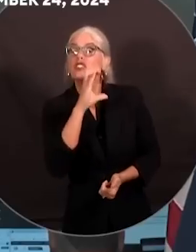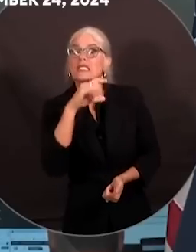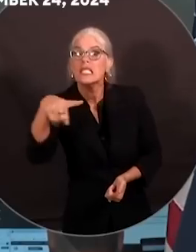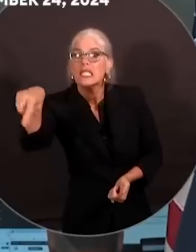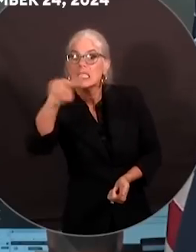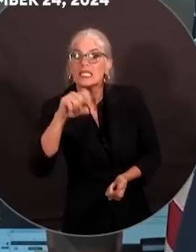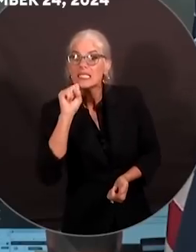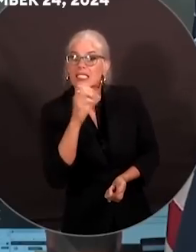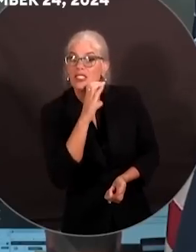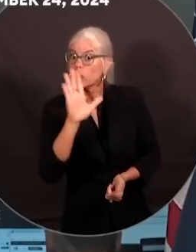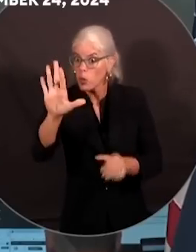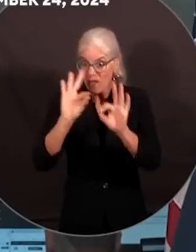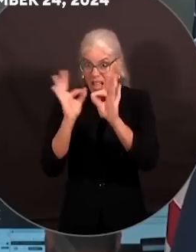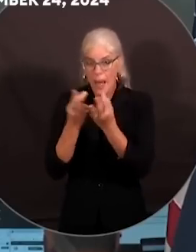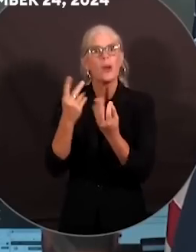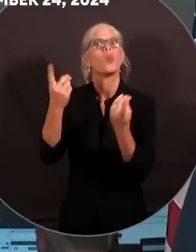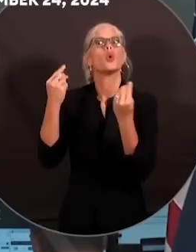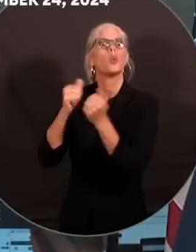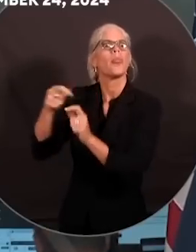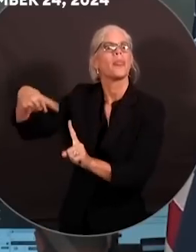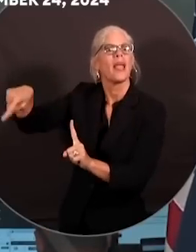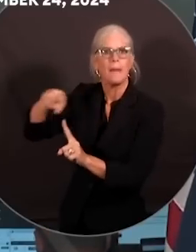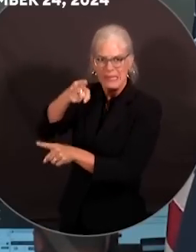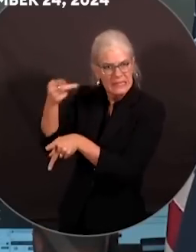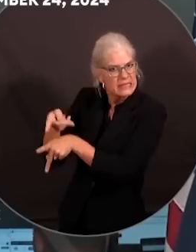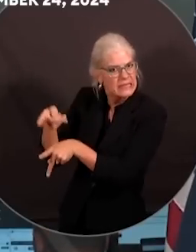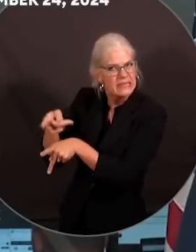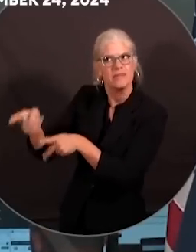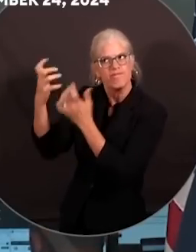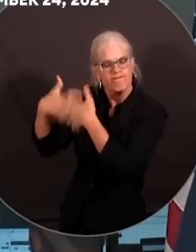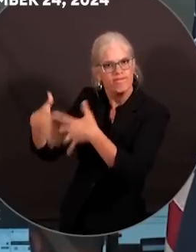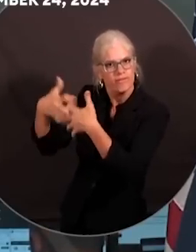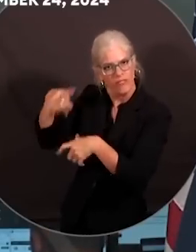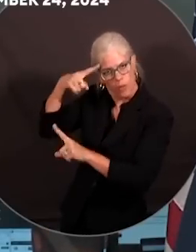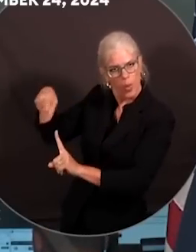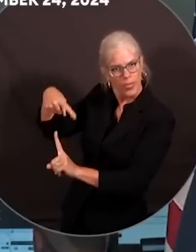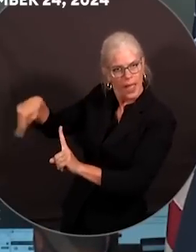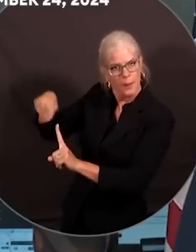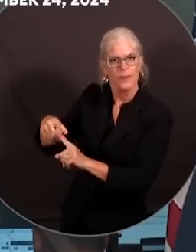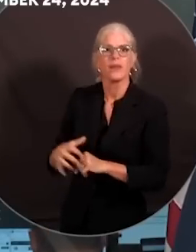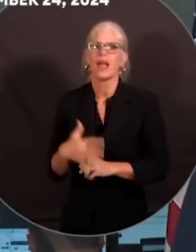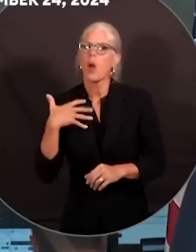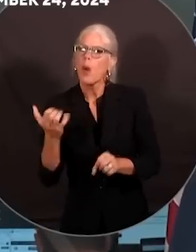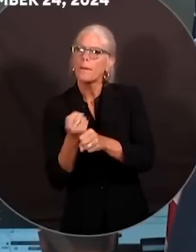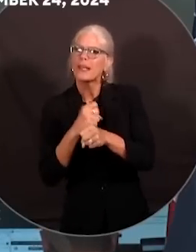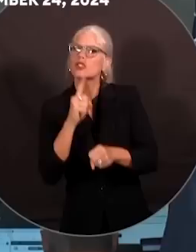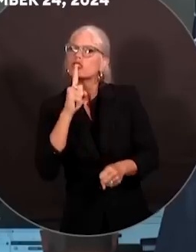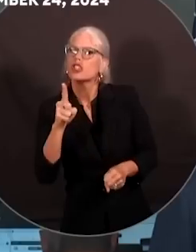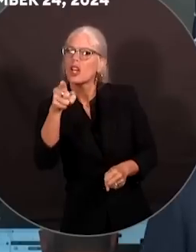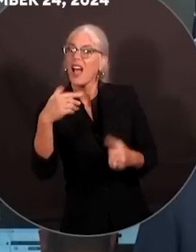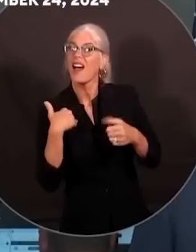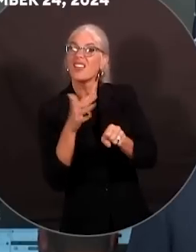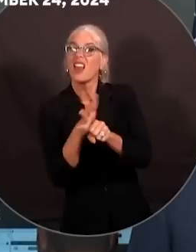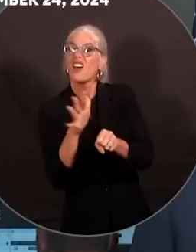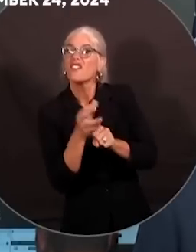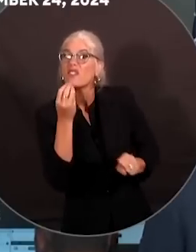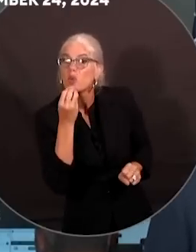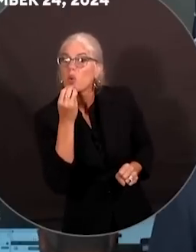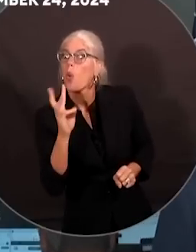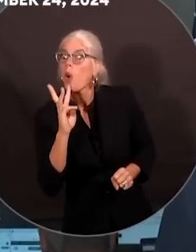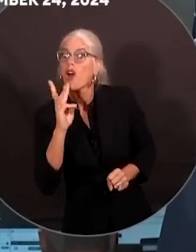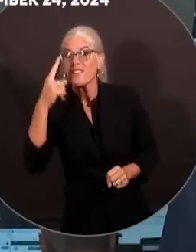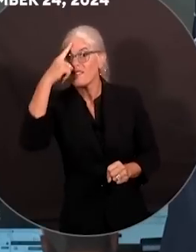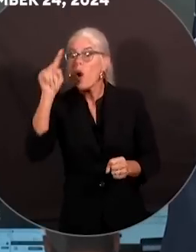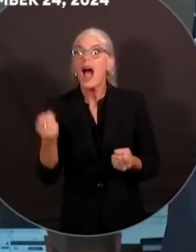your family, and you are prepared for that. We want to make sure that you have enough food and water for 7 days.